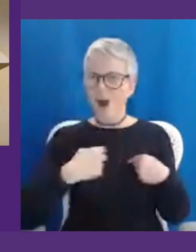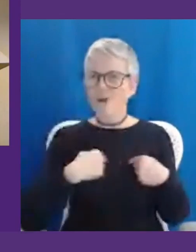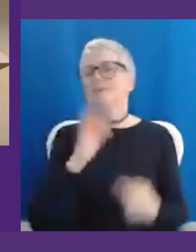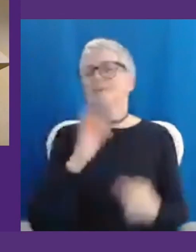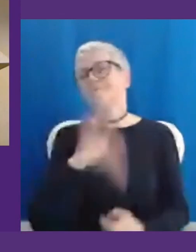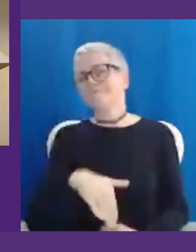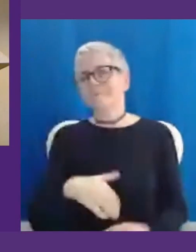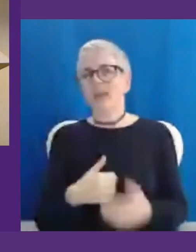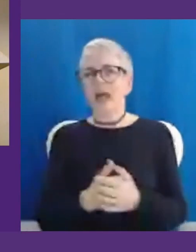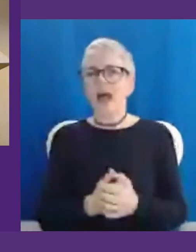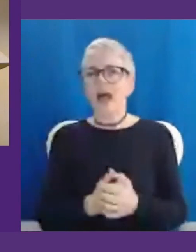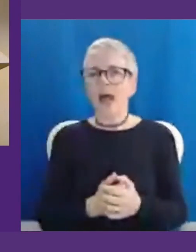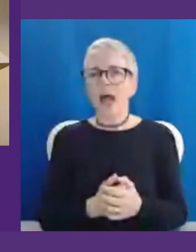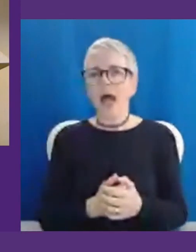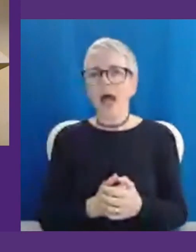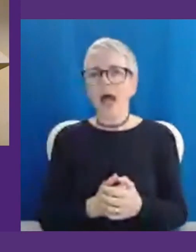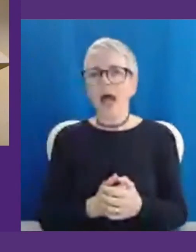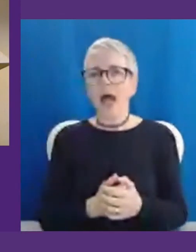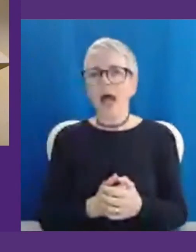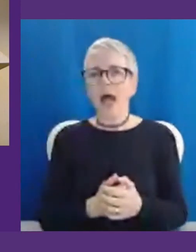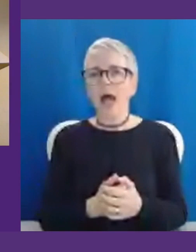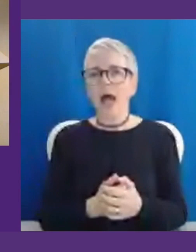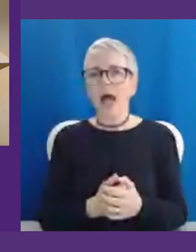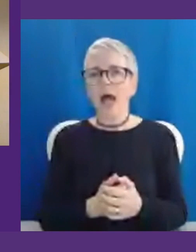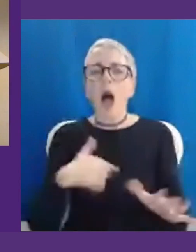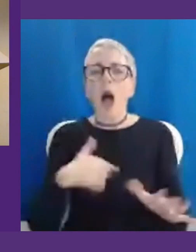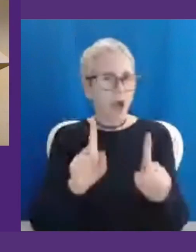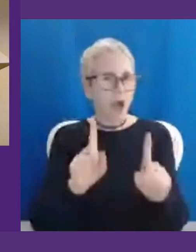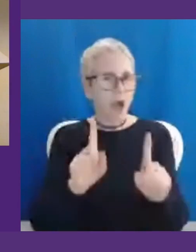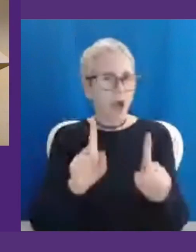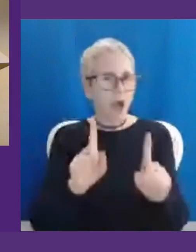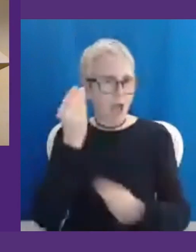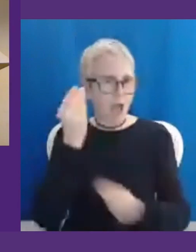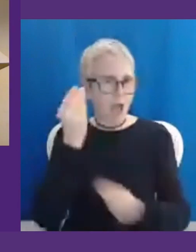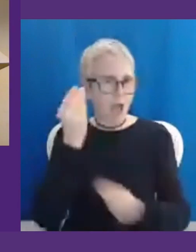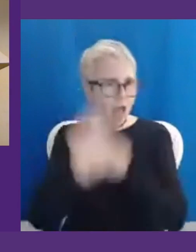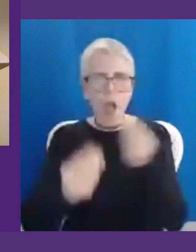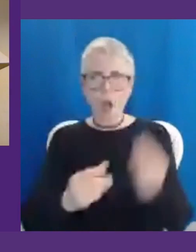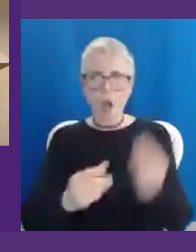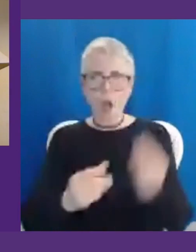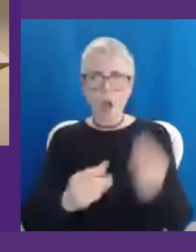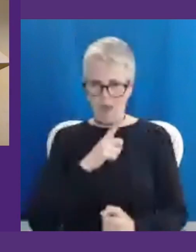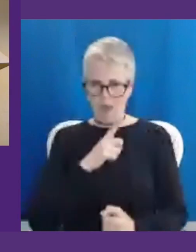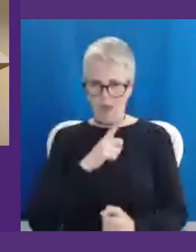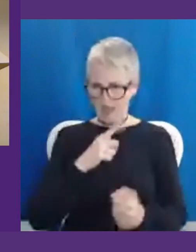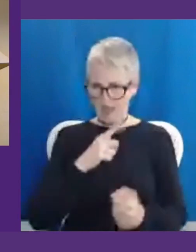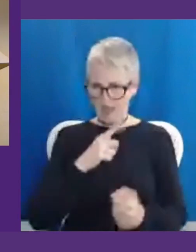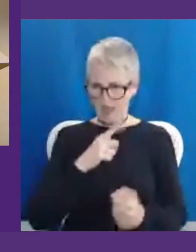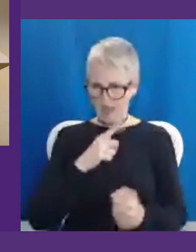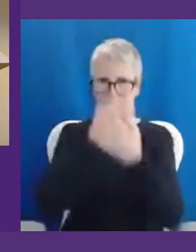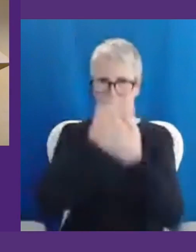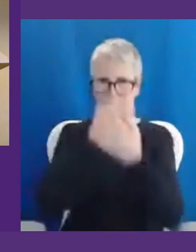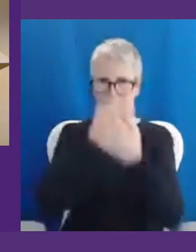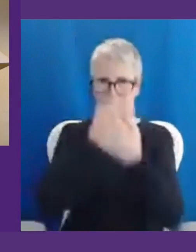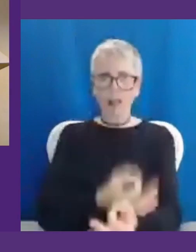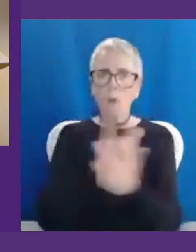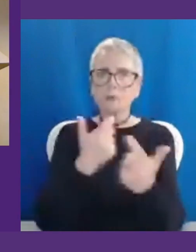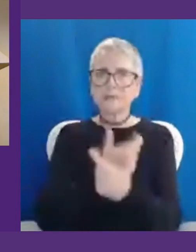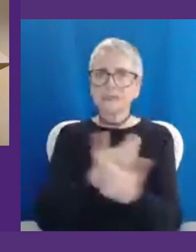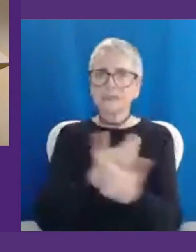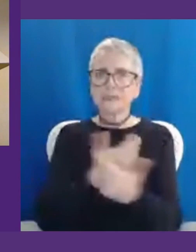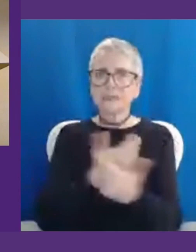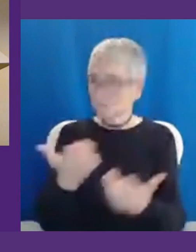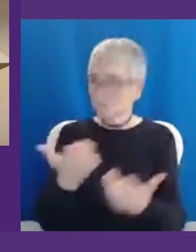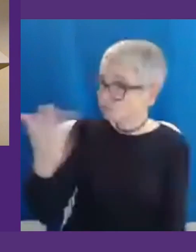with explaining why I got into comedy in the first place. Yeah, So, sure. That sounds like a good start. Okay, let's do I that.